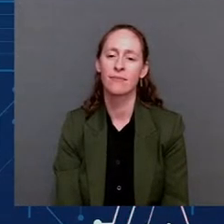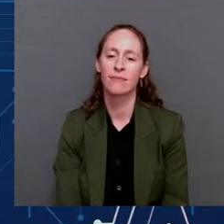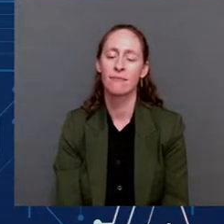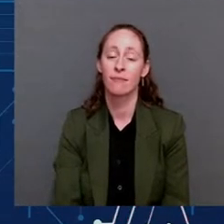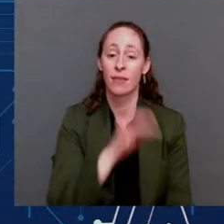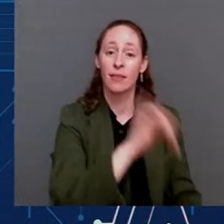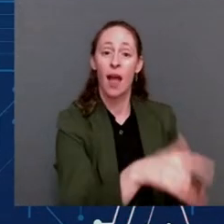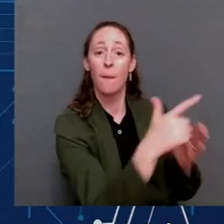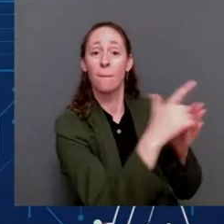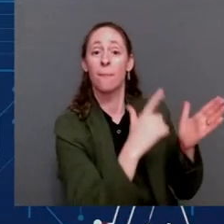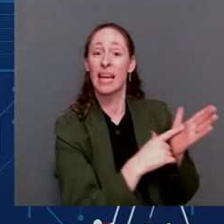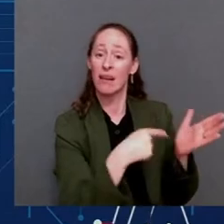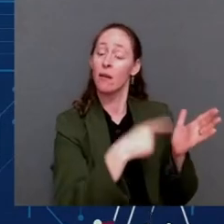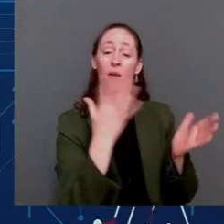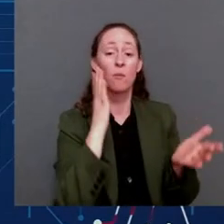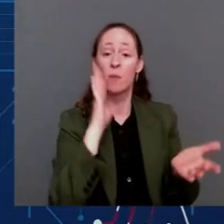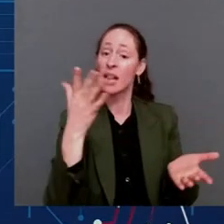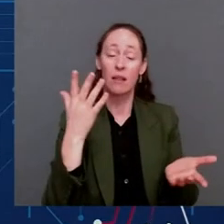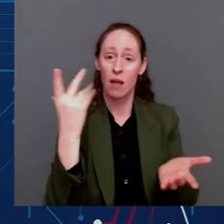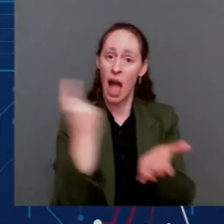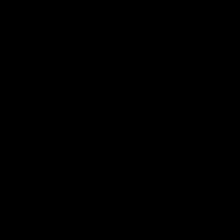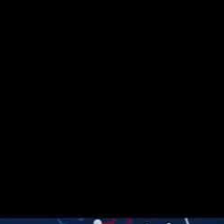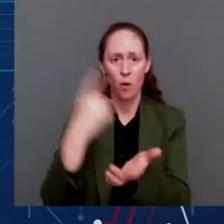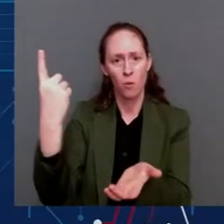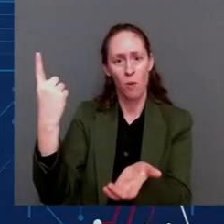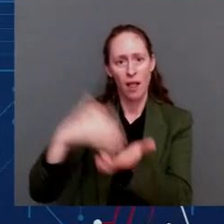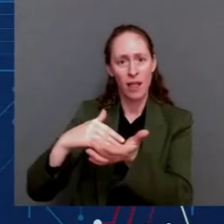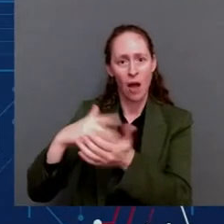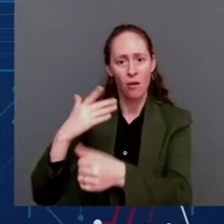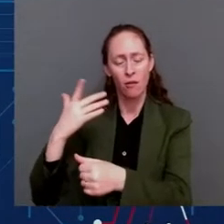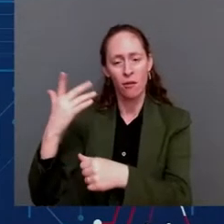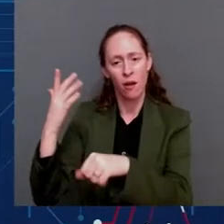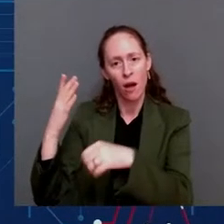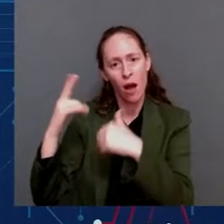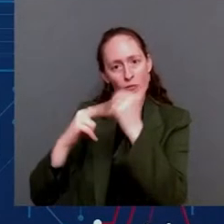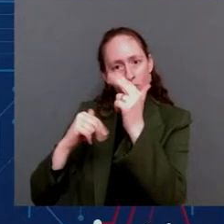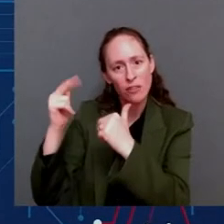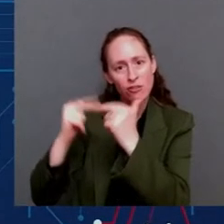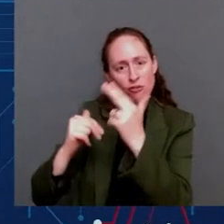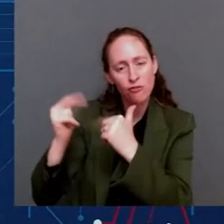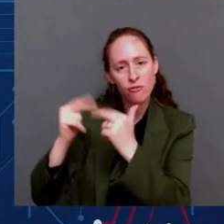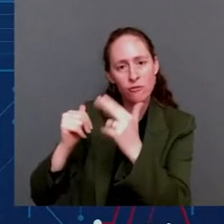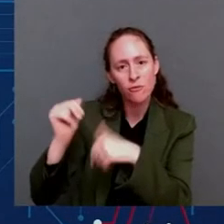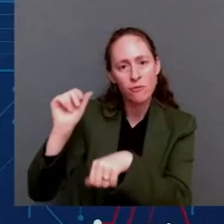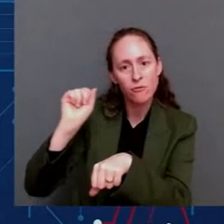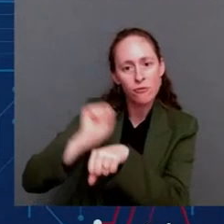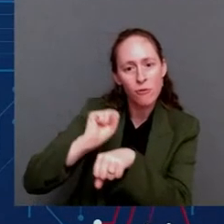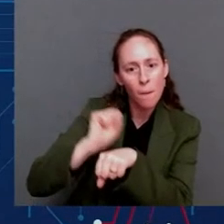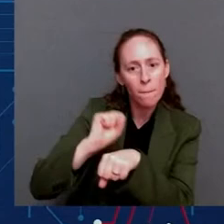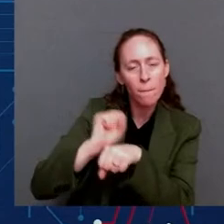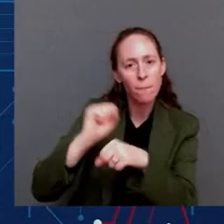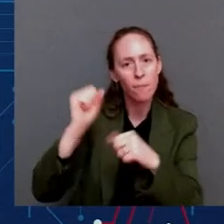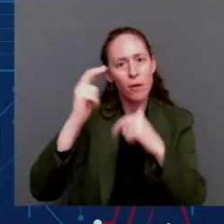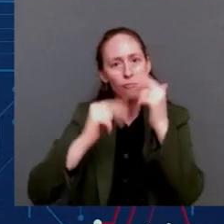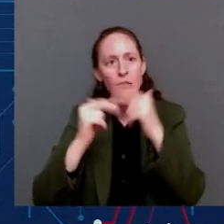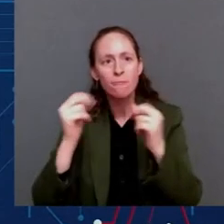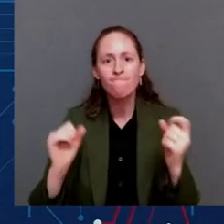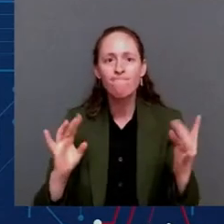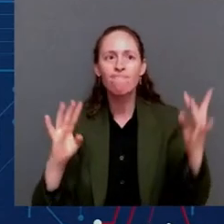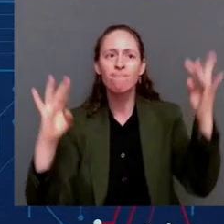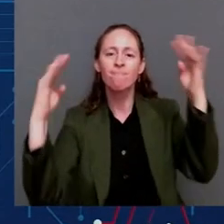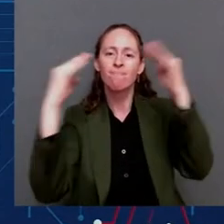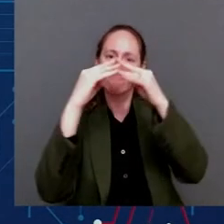That's not even counting the job making the chips, just building the facilities. Building semiconductor factories, going to